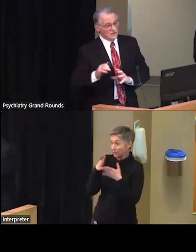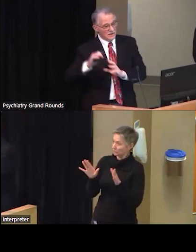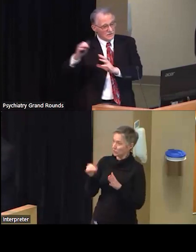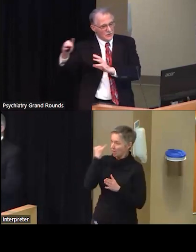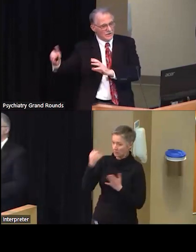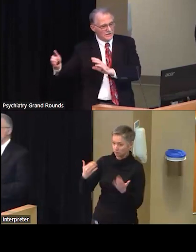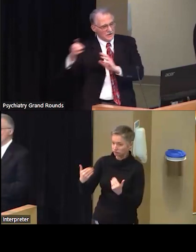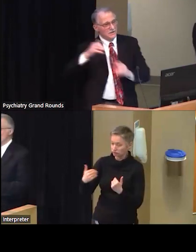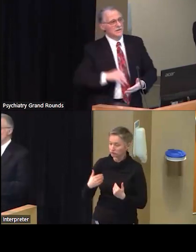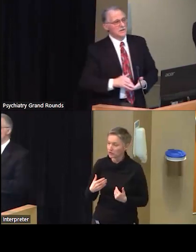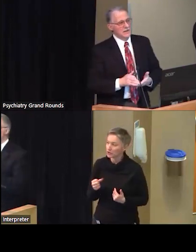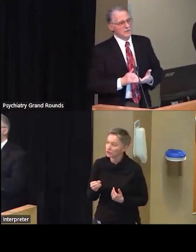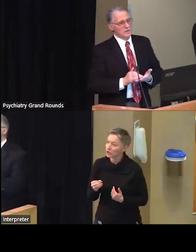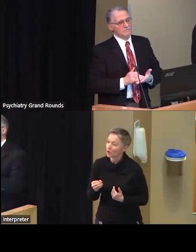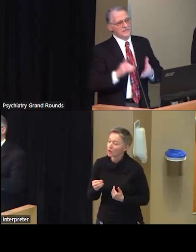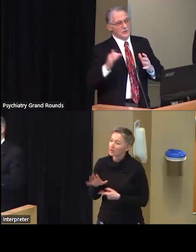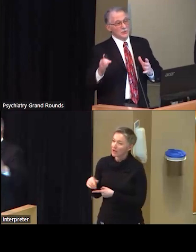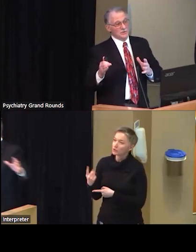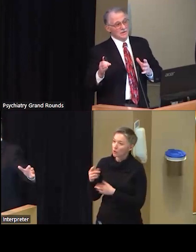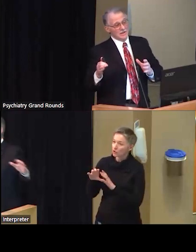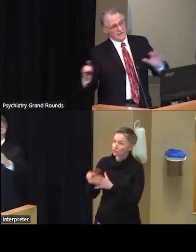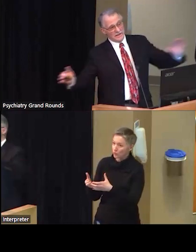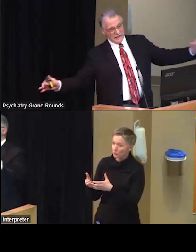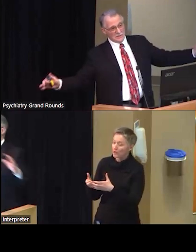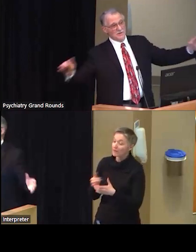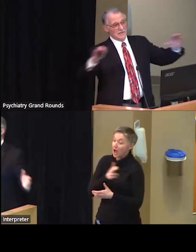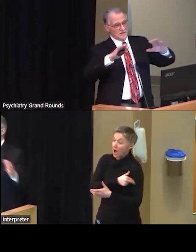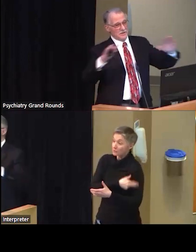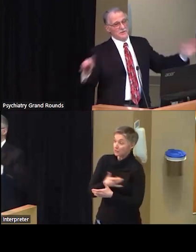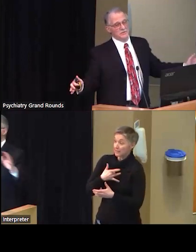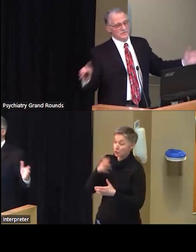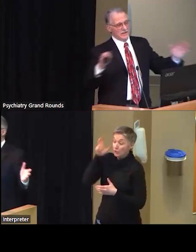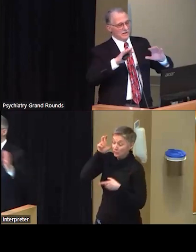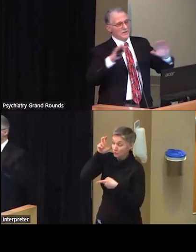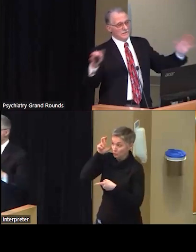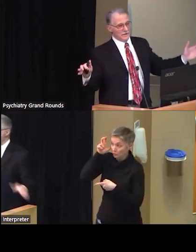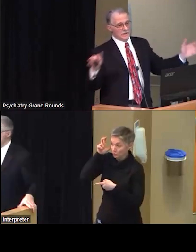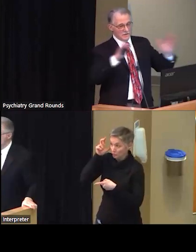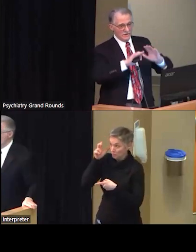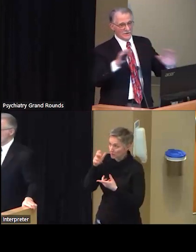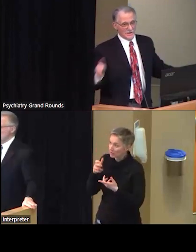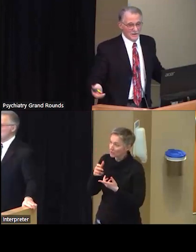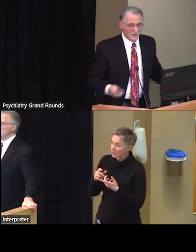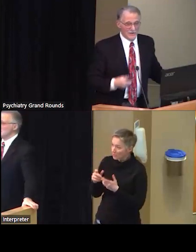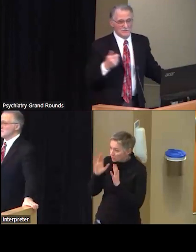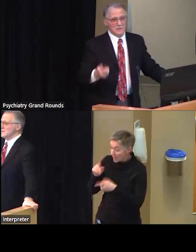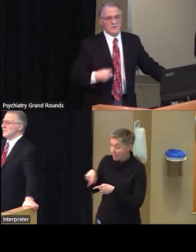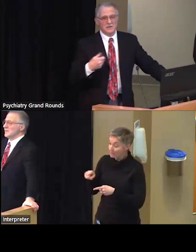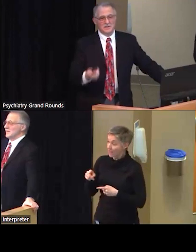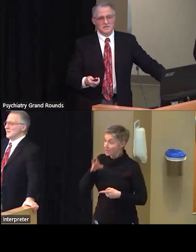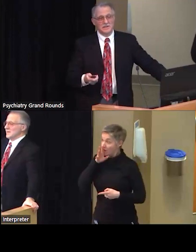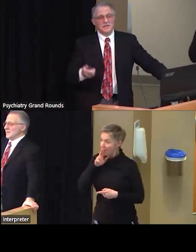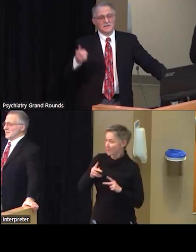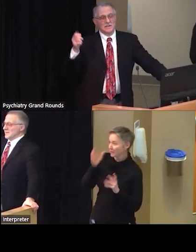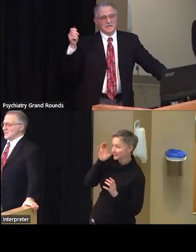this. So this is one of the people, the groups that hospitals listen to. I call them E.F. Huttons of healthcare. When they speak,